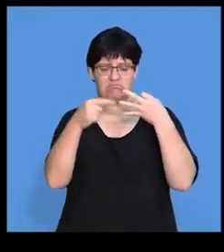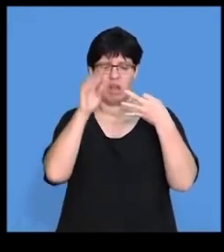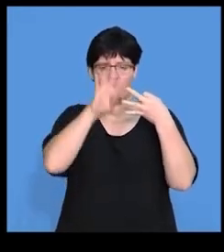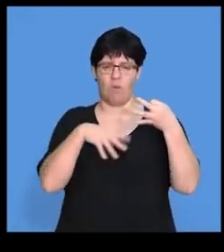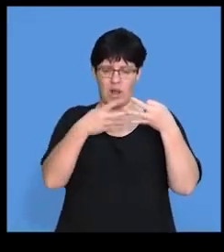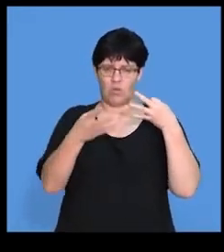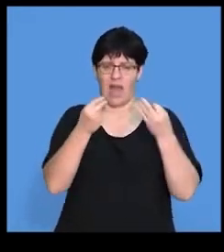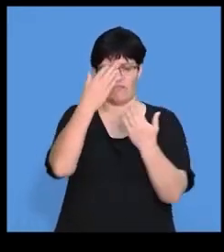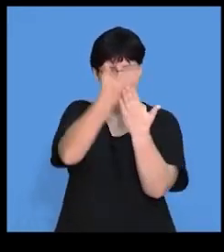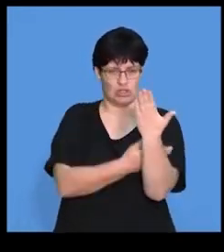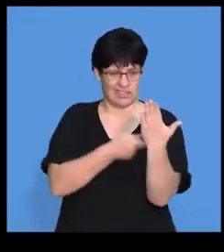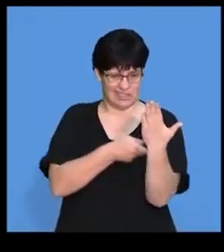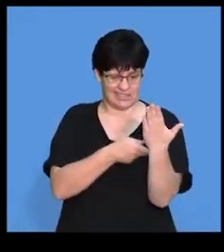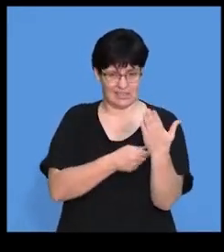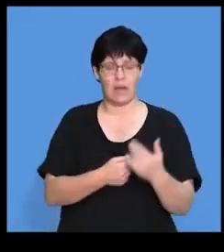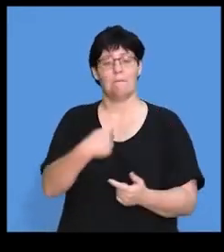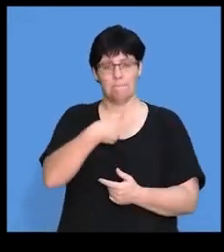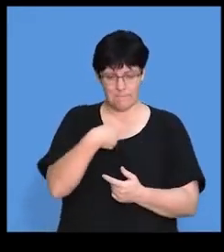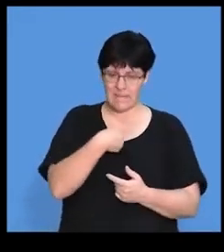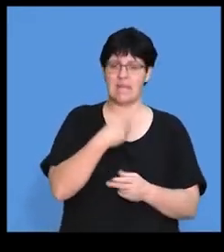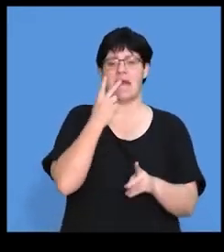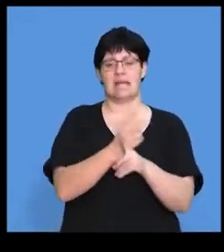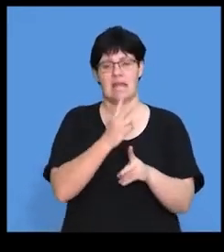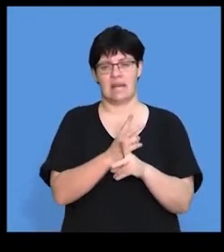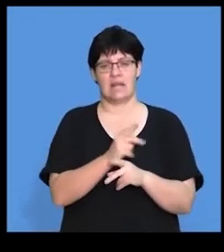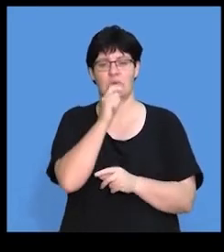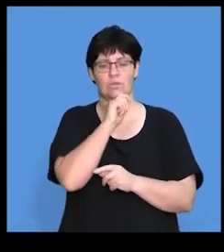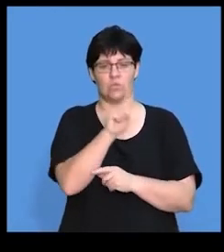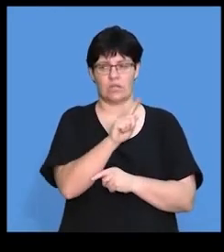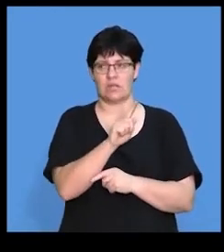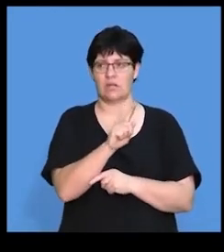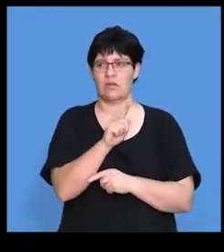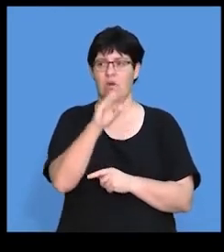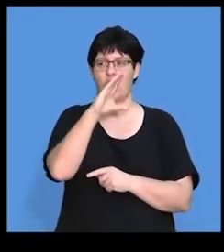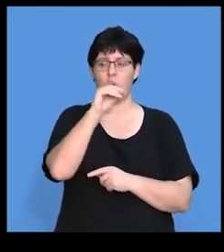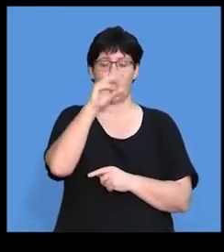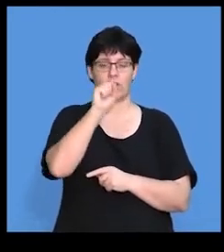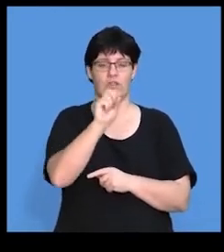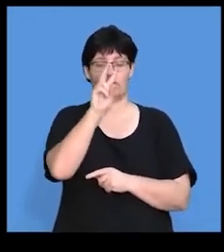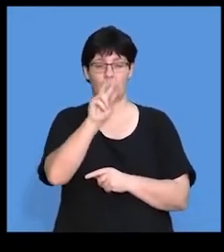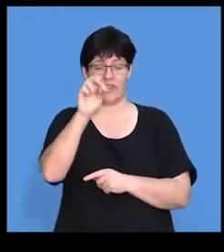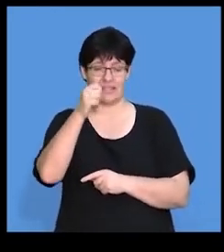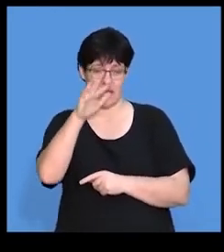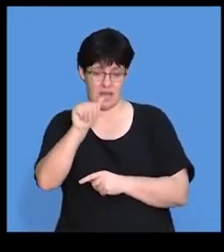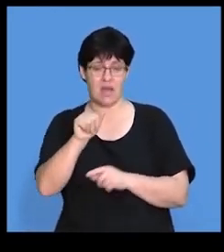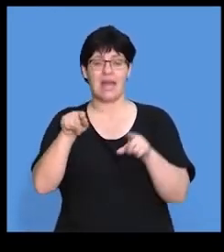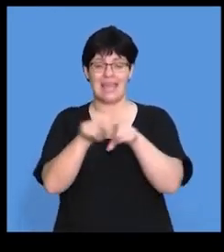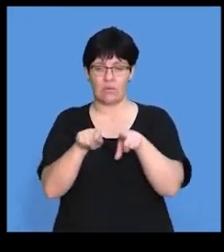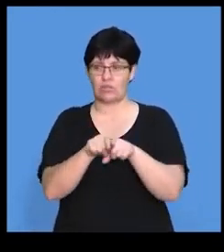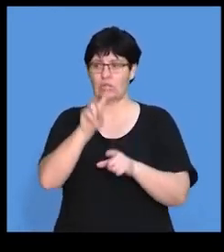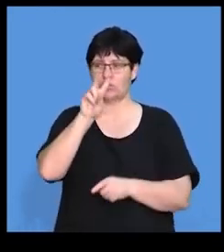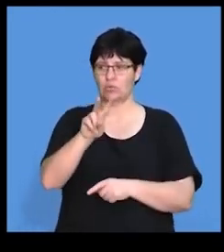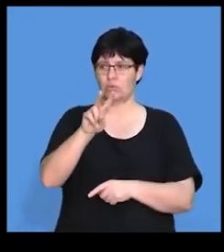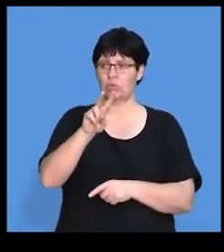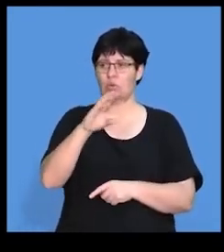different formulas that you'll have on your formula sheet. I'm going to again use the fact that cos of 2 theta is equal to